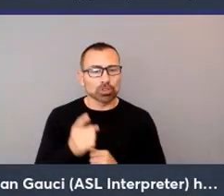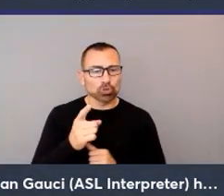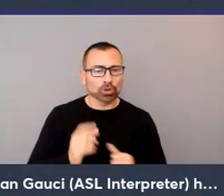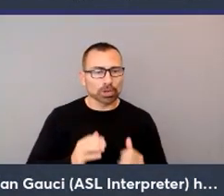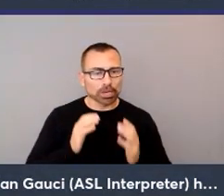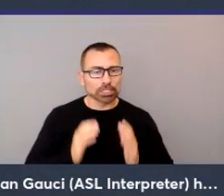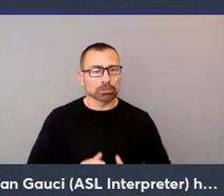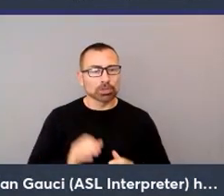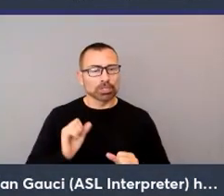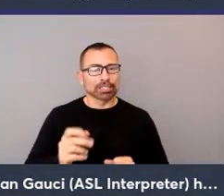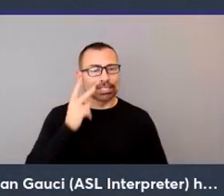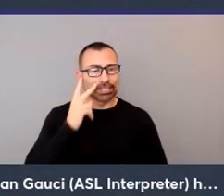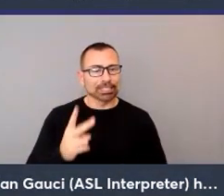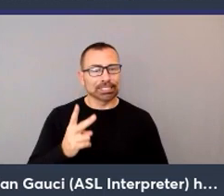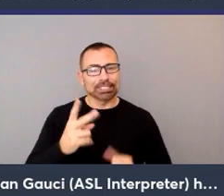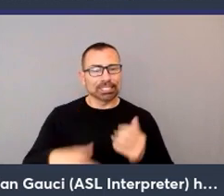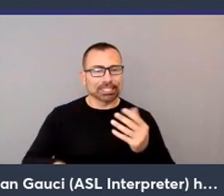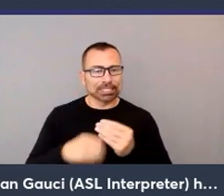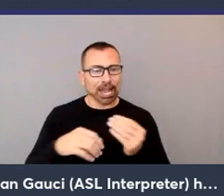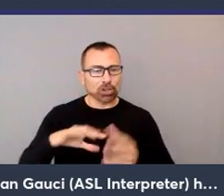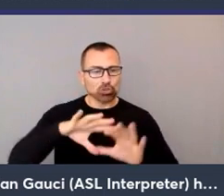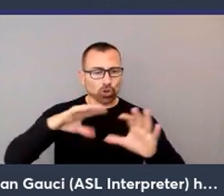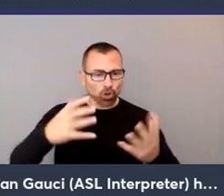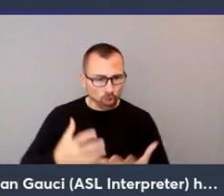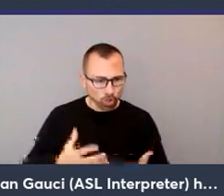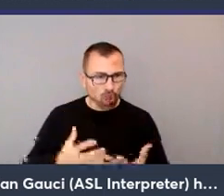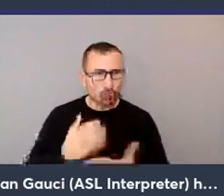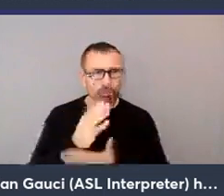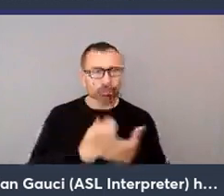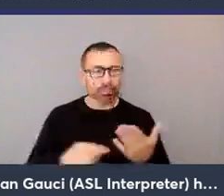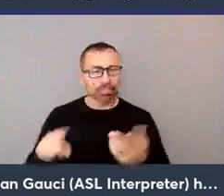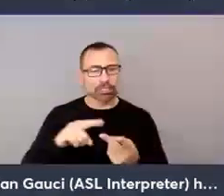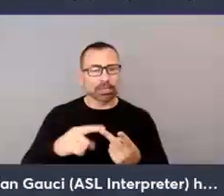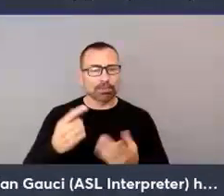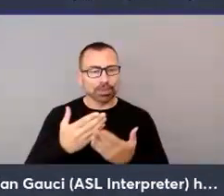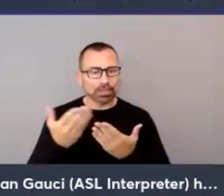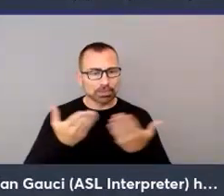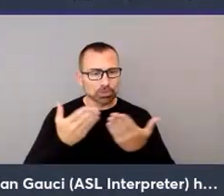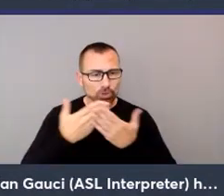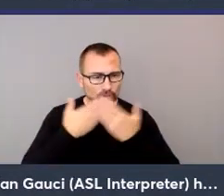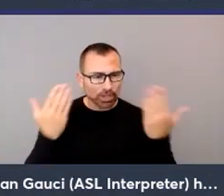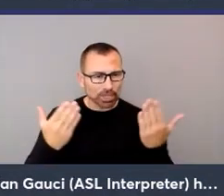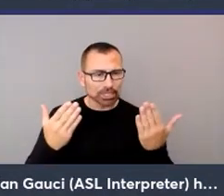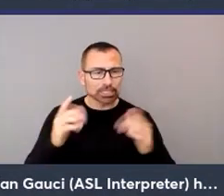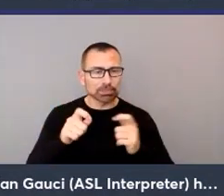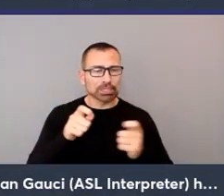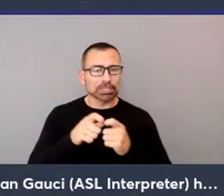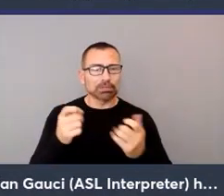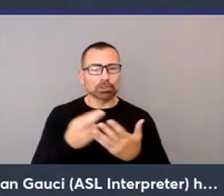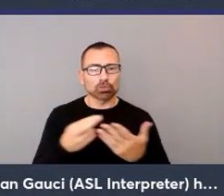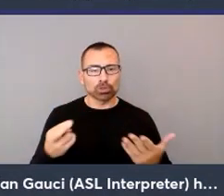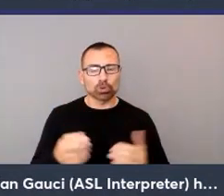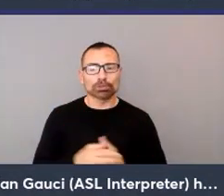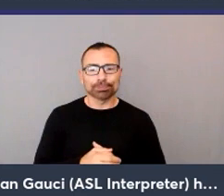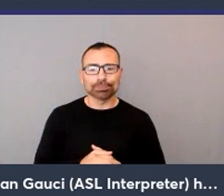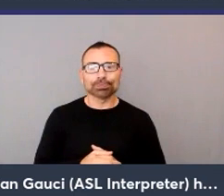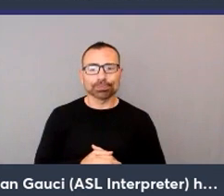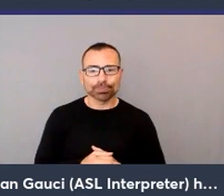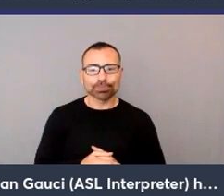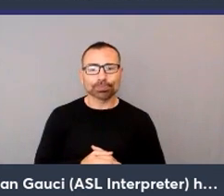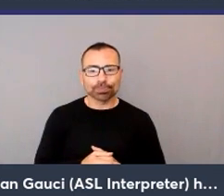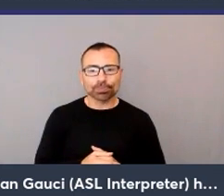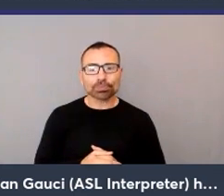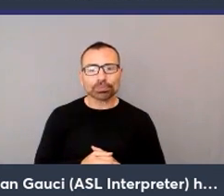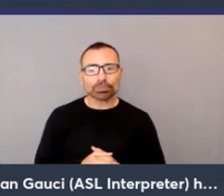you can see this extra global section and some serverless specific resources. And so